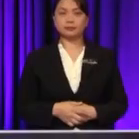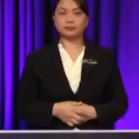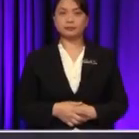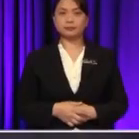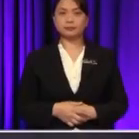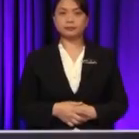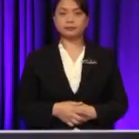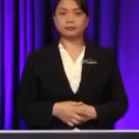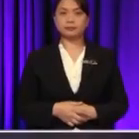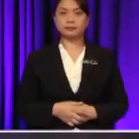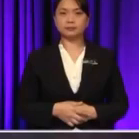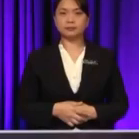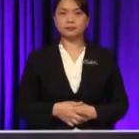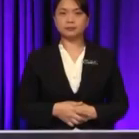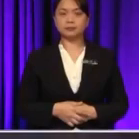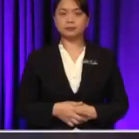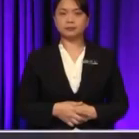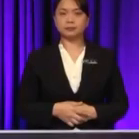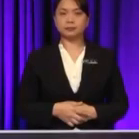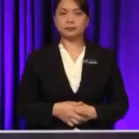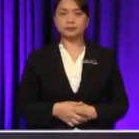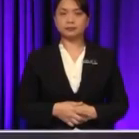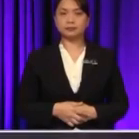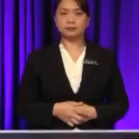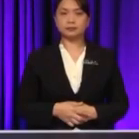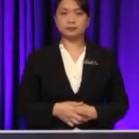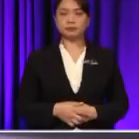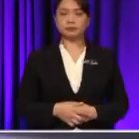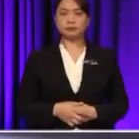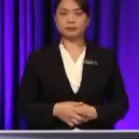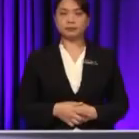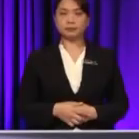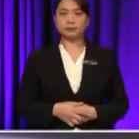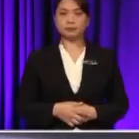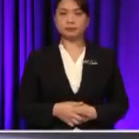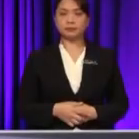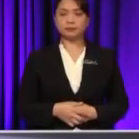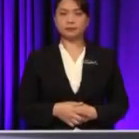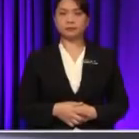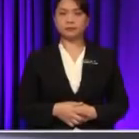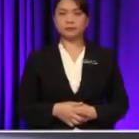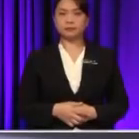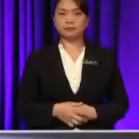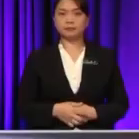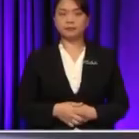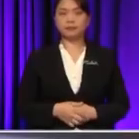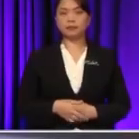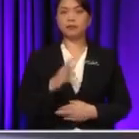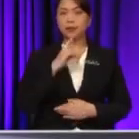should be able to think of it in just a GIF, like yes, very fast, because yes, it's a simple activity. All right. So, are you